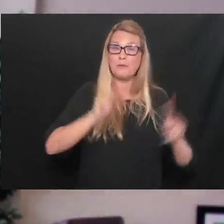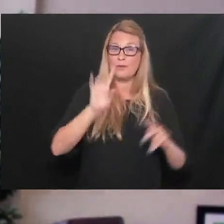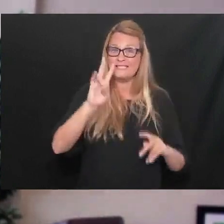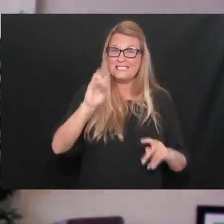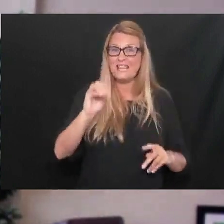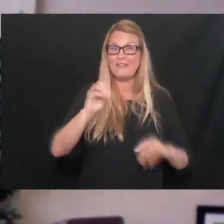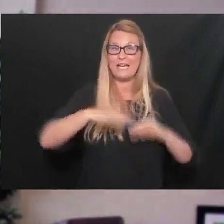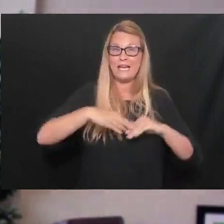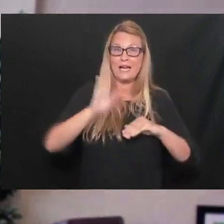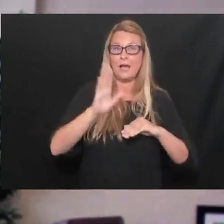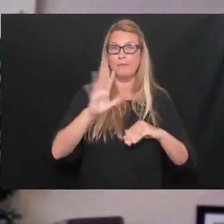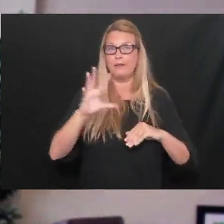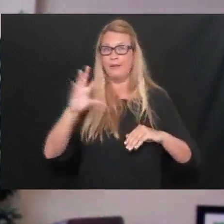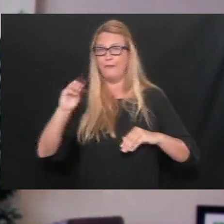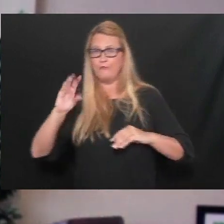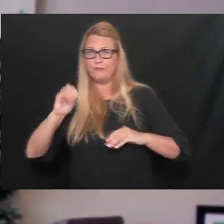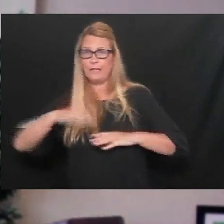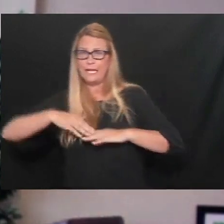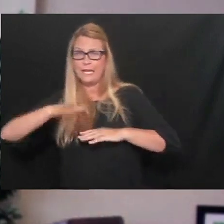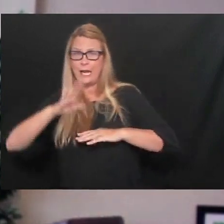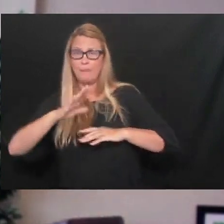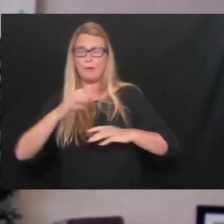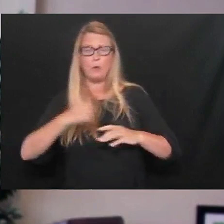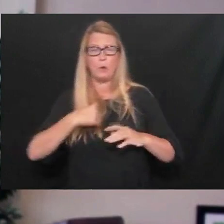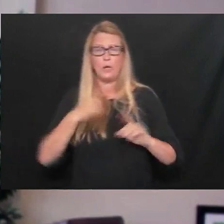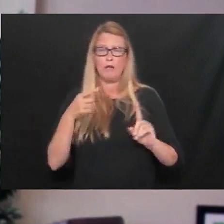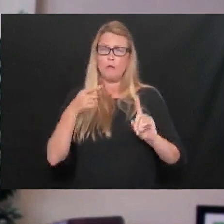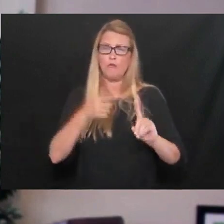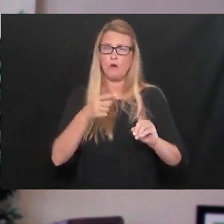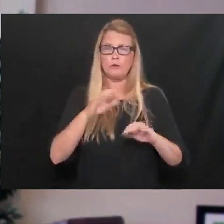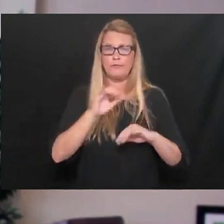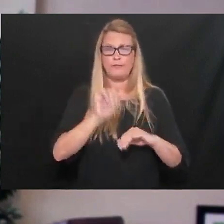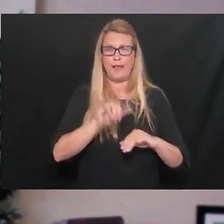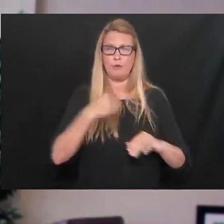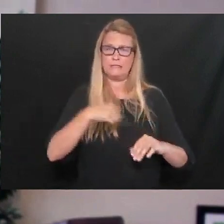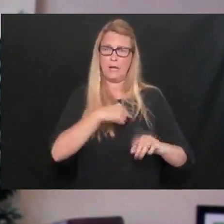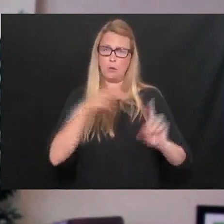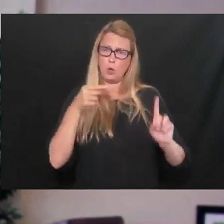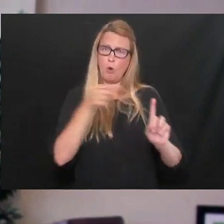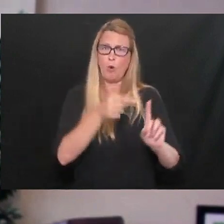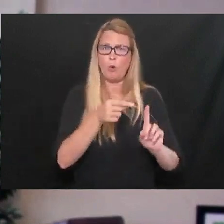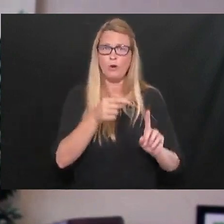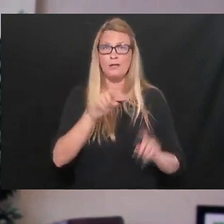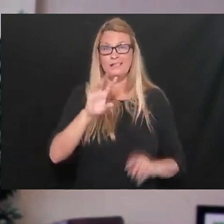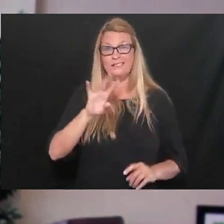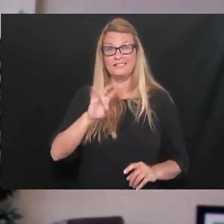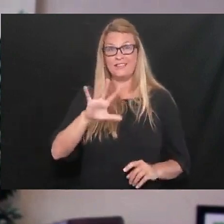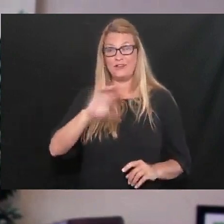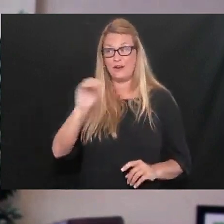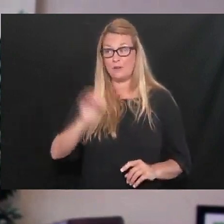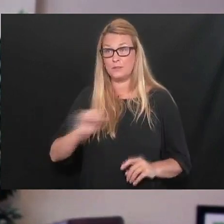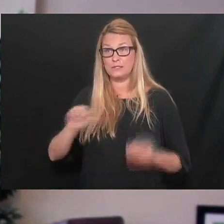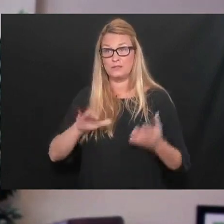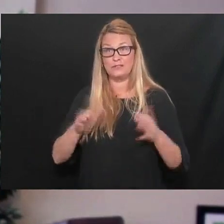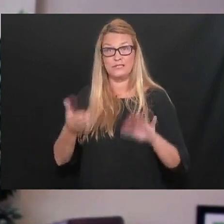years old. And we knew early in the pandemic that 77.5% of our deaths at that time were from people over 70,